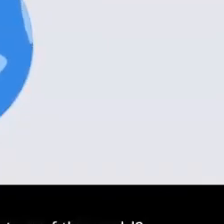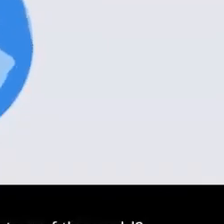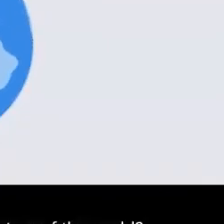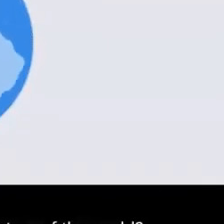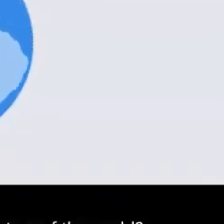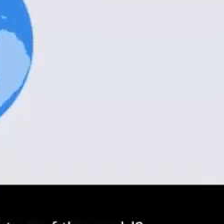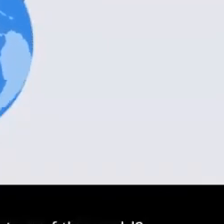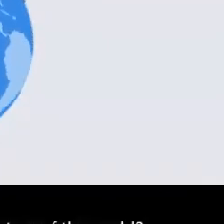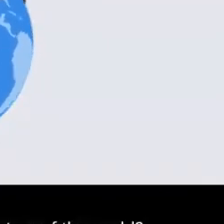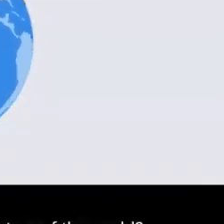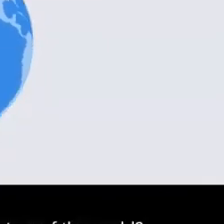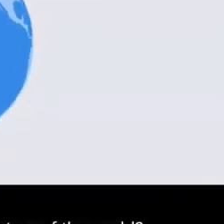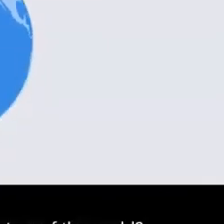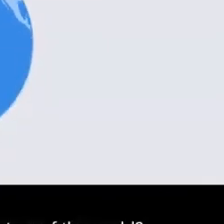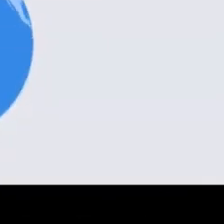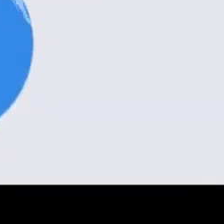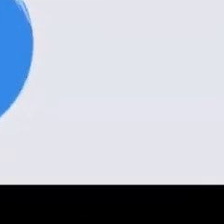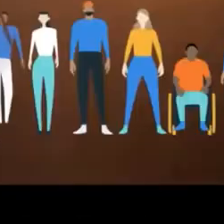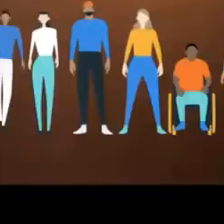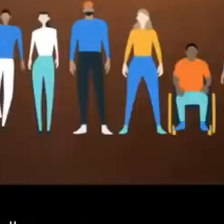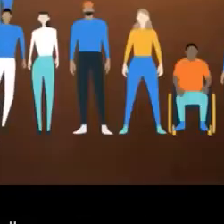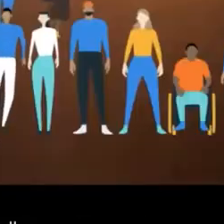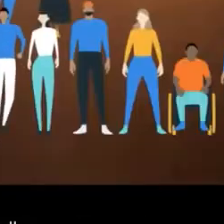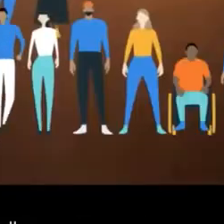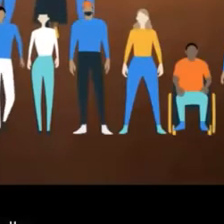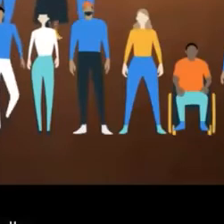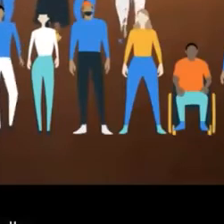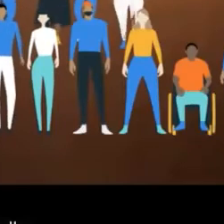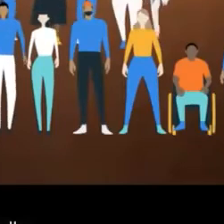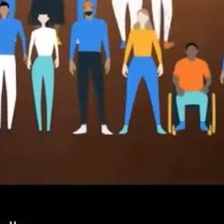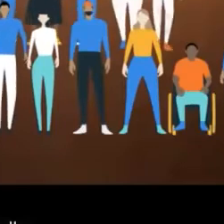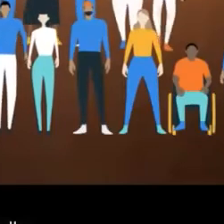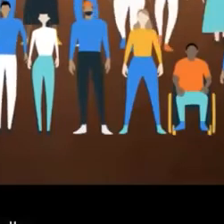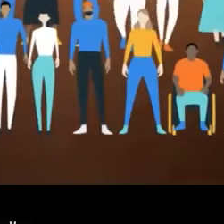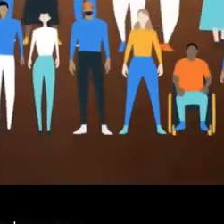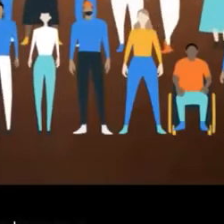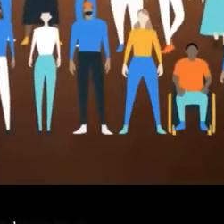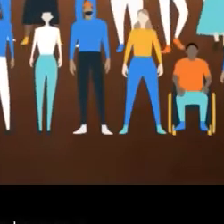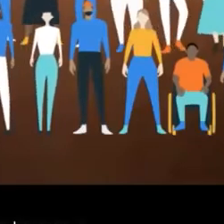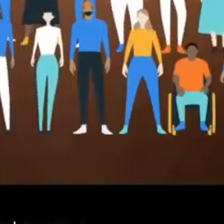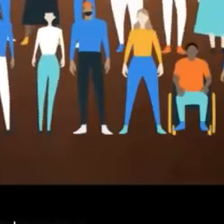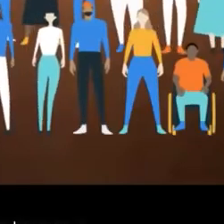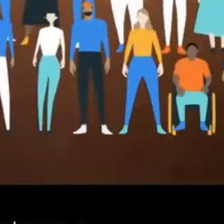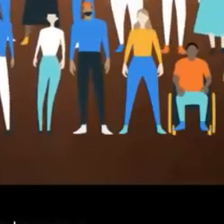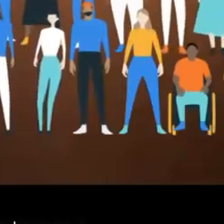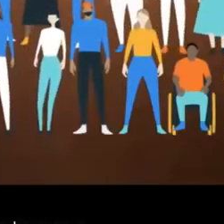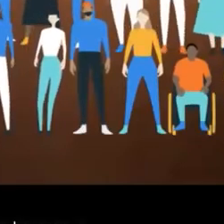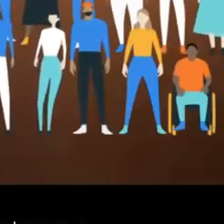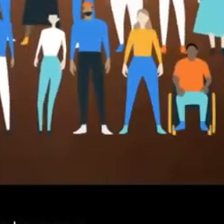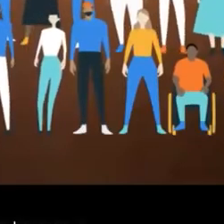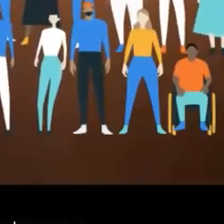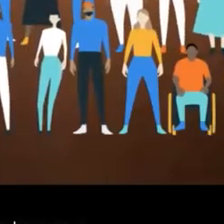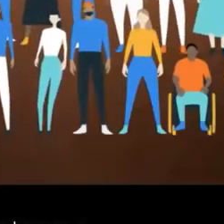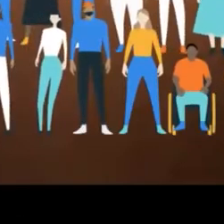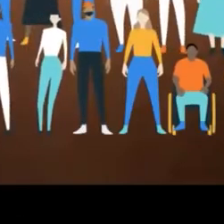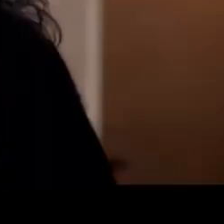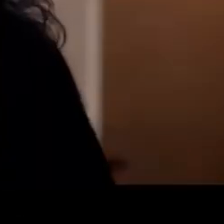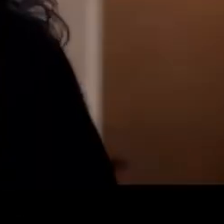most powerful industry in the history of the world? It's quite simple, actually, by building enough local people power.